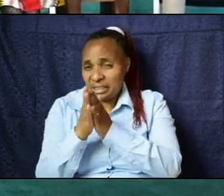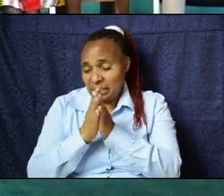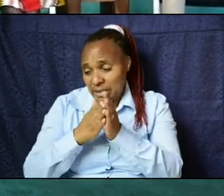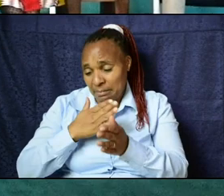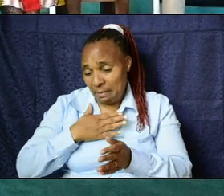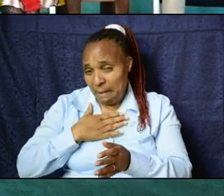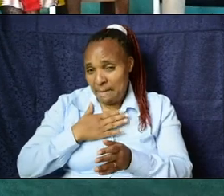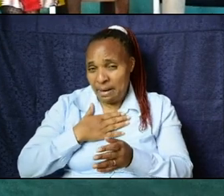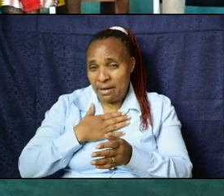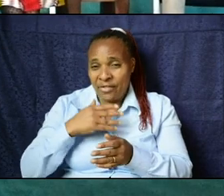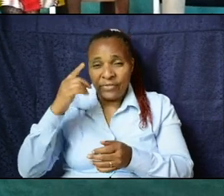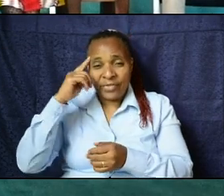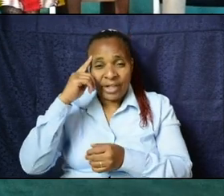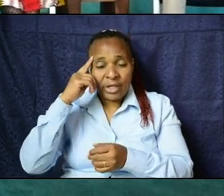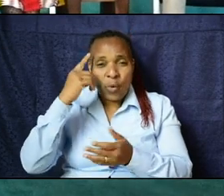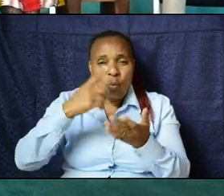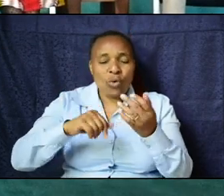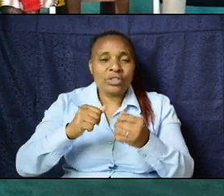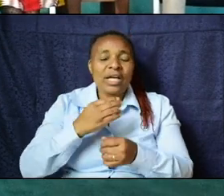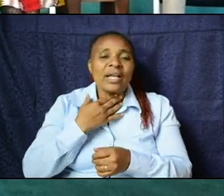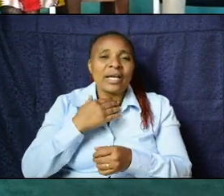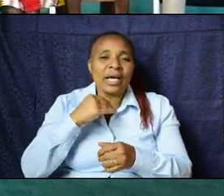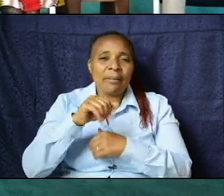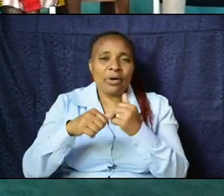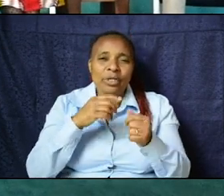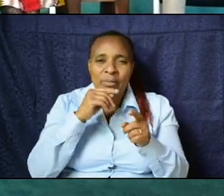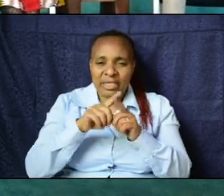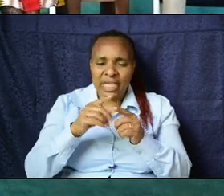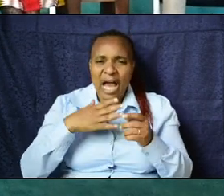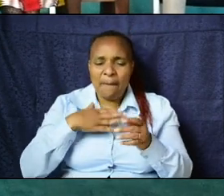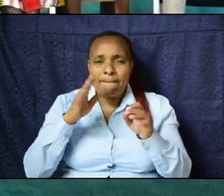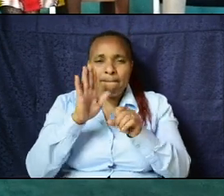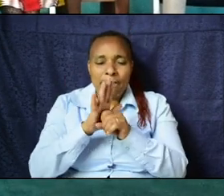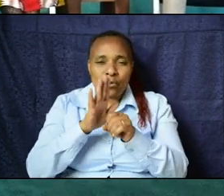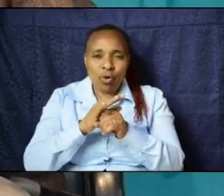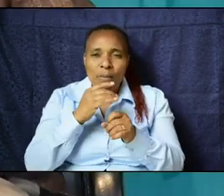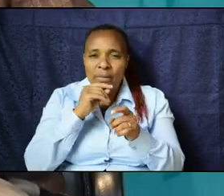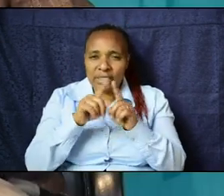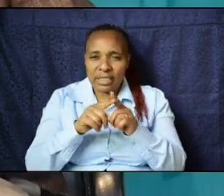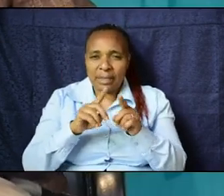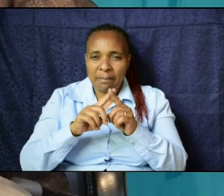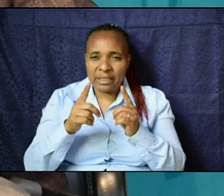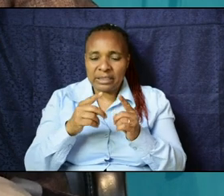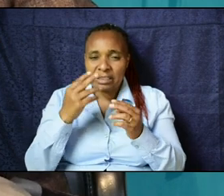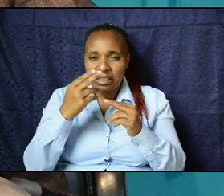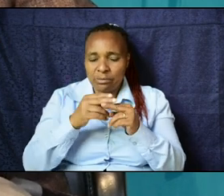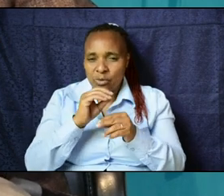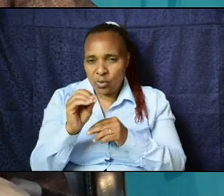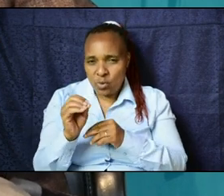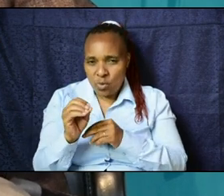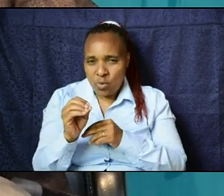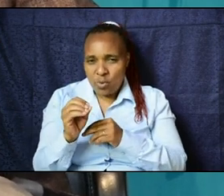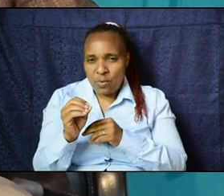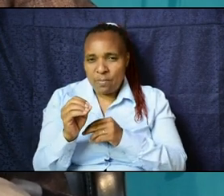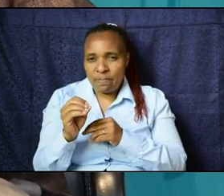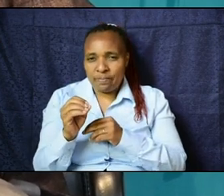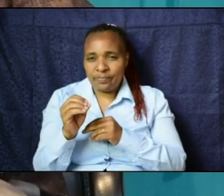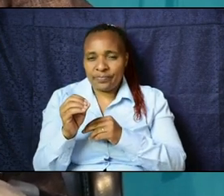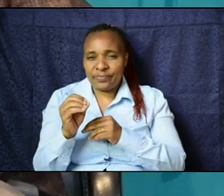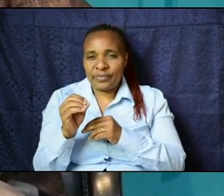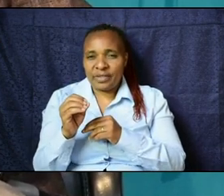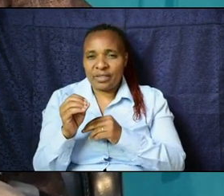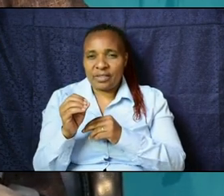think what I like about my brother, I have so many brothers, but I won't point the name.